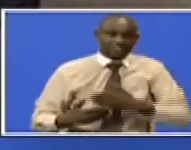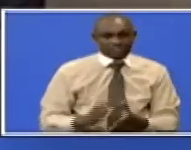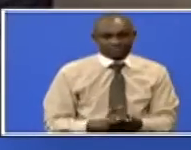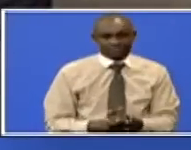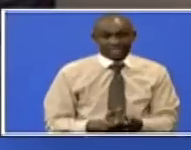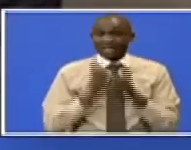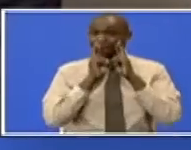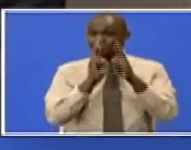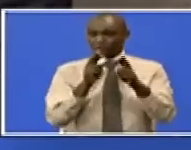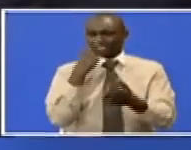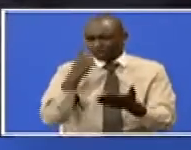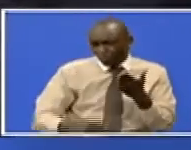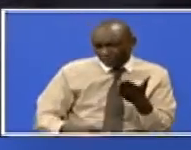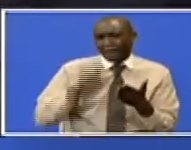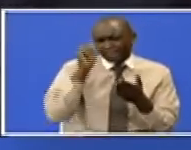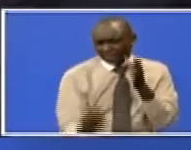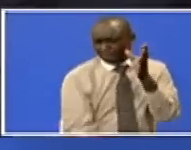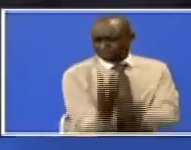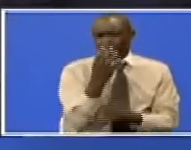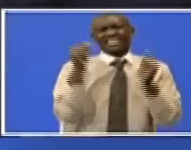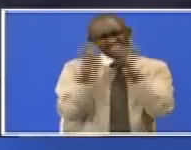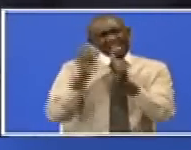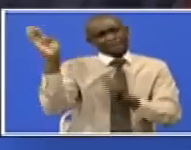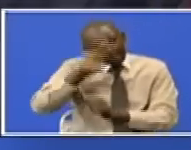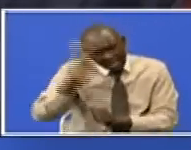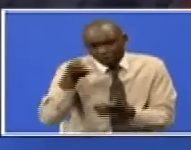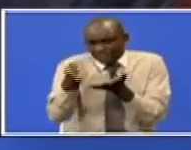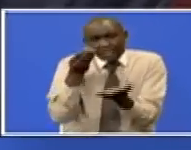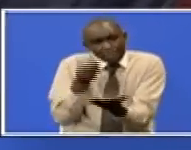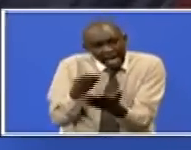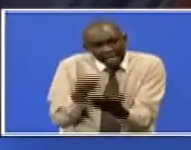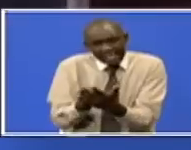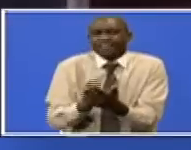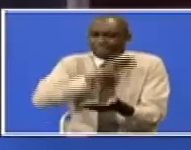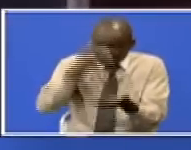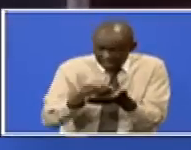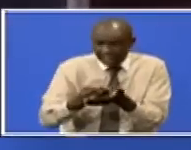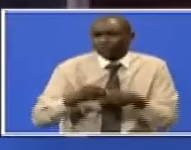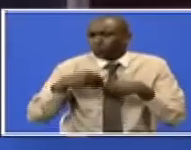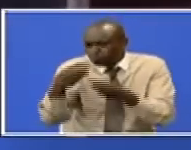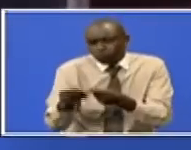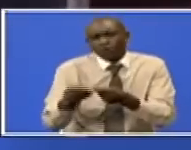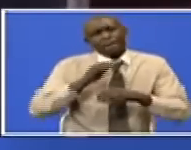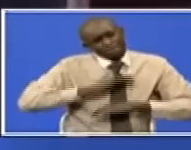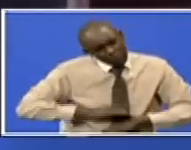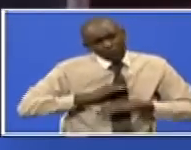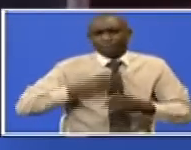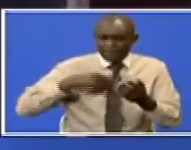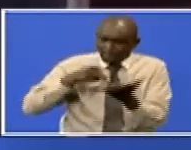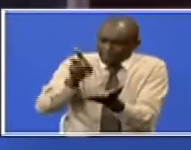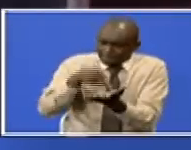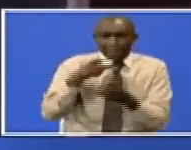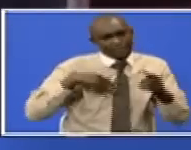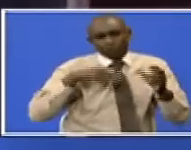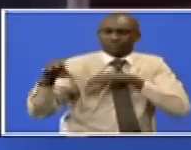report also highlighted the need to establish a 10 billion shilling restorative justice fund to provide relief to victims of past